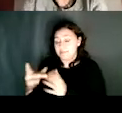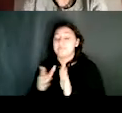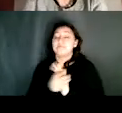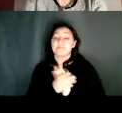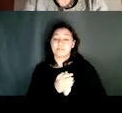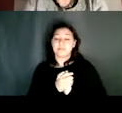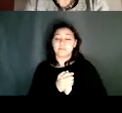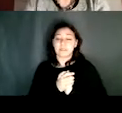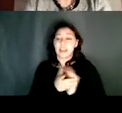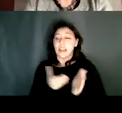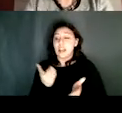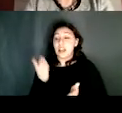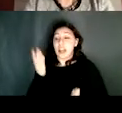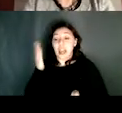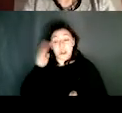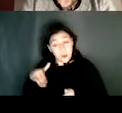Thank you, Dean Elias.